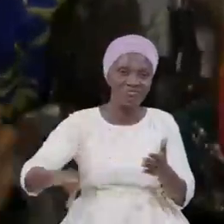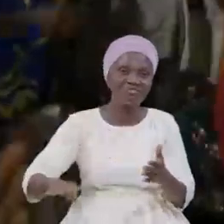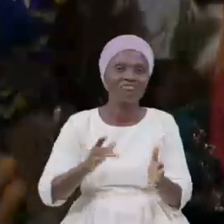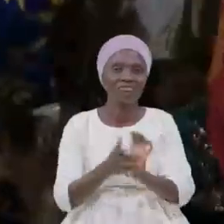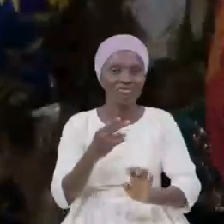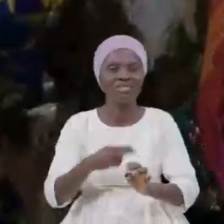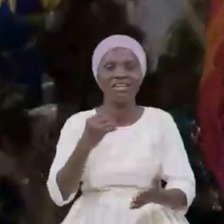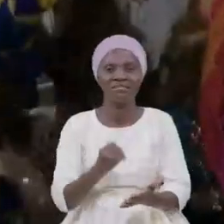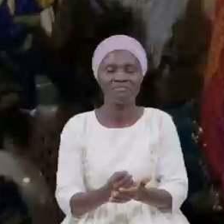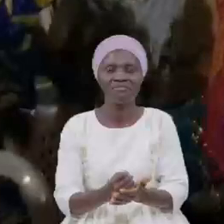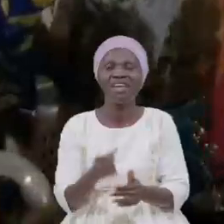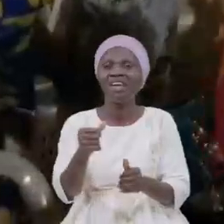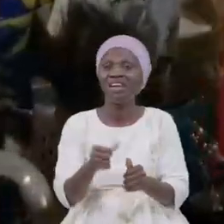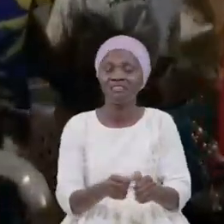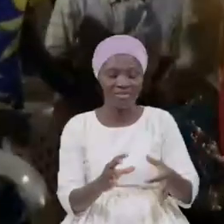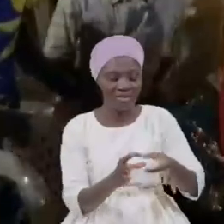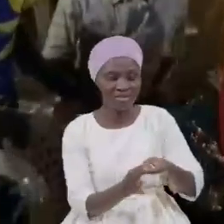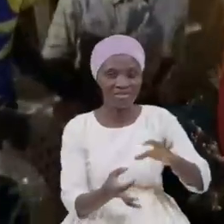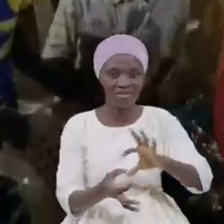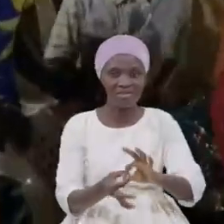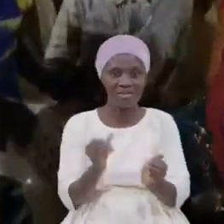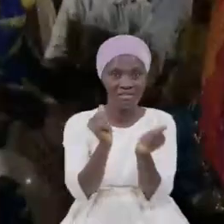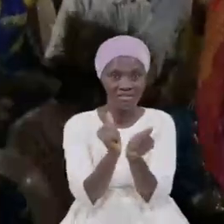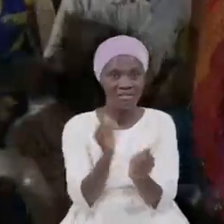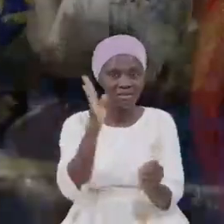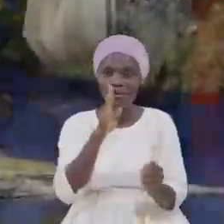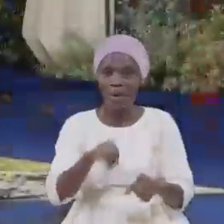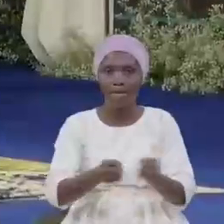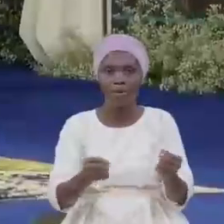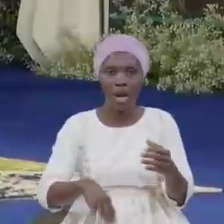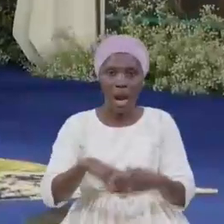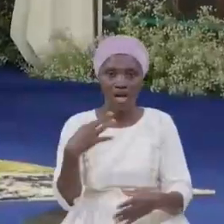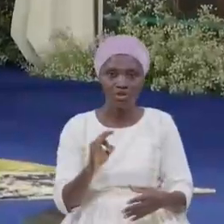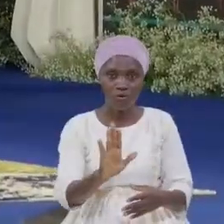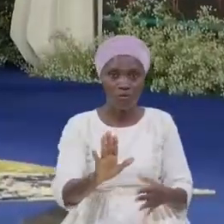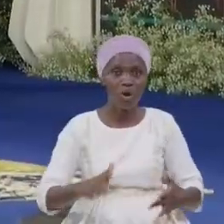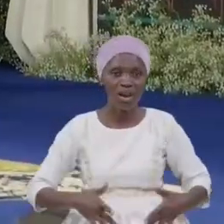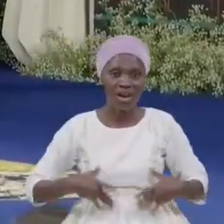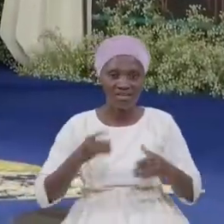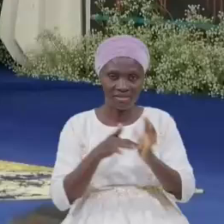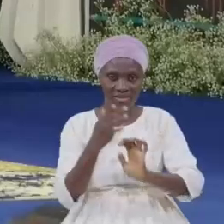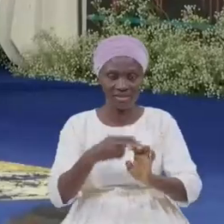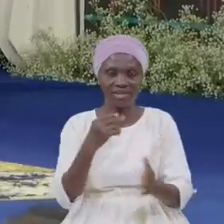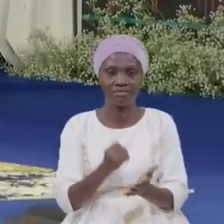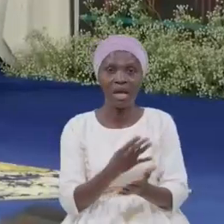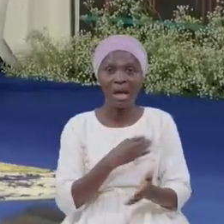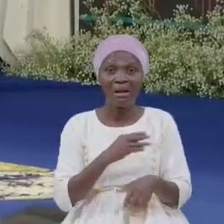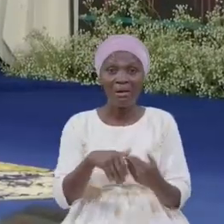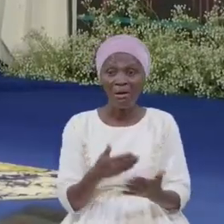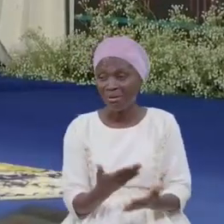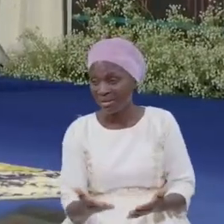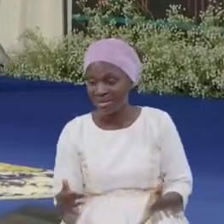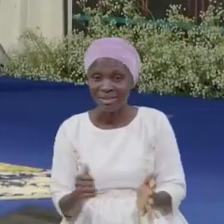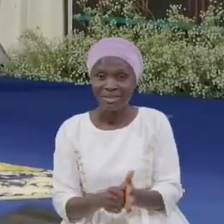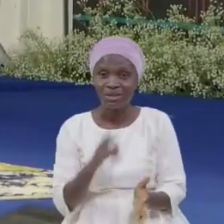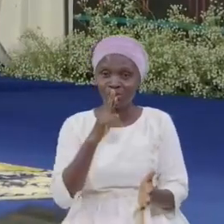Every chain will be broken out of your life. And all those things, so courage, courage,